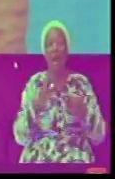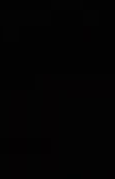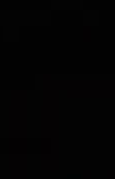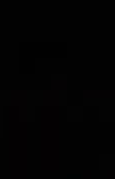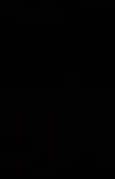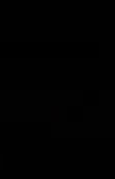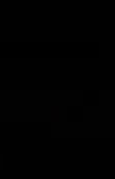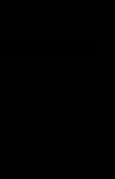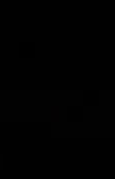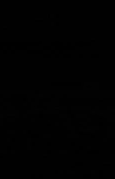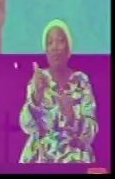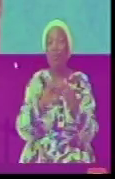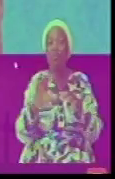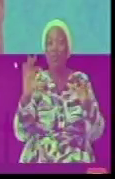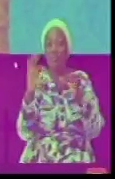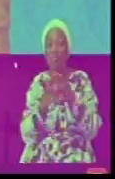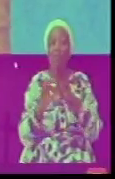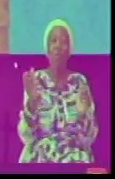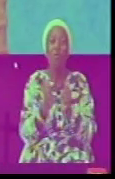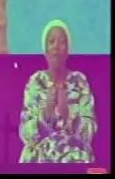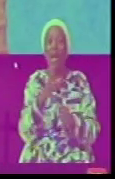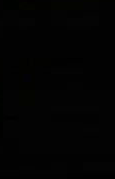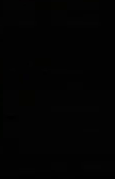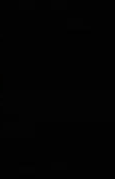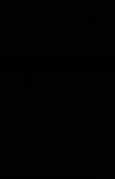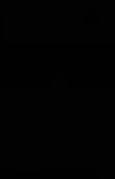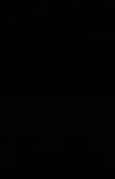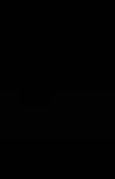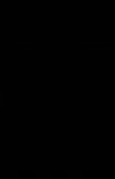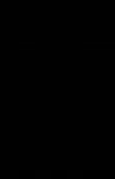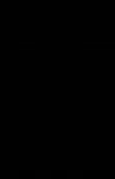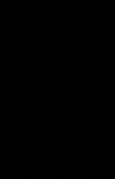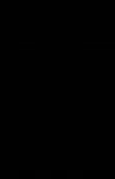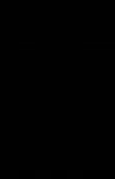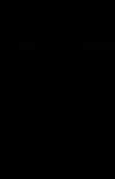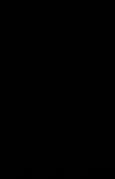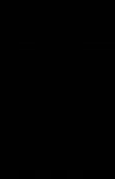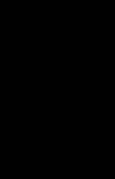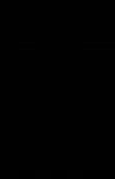the verse everybody should accept, and the verse everybody